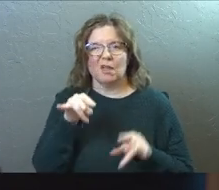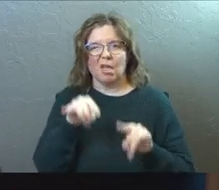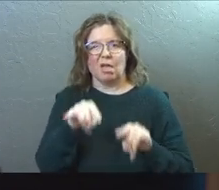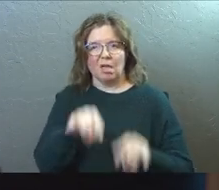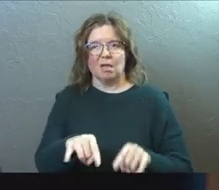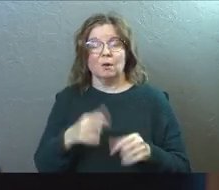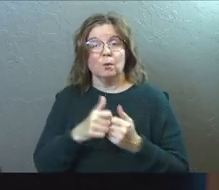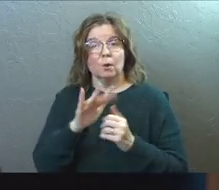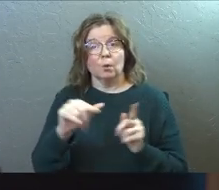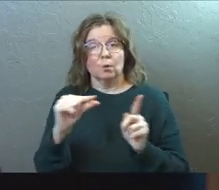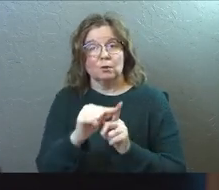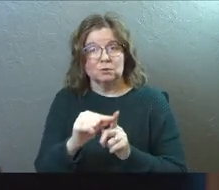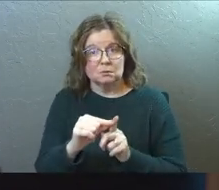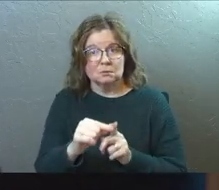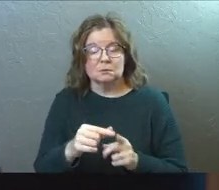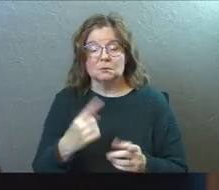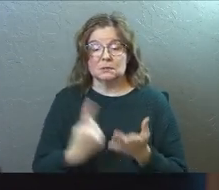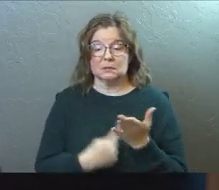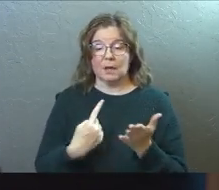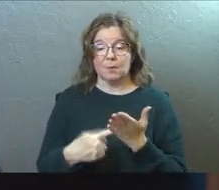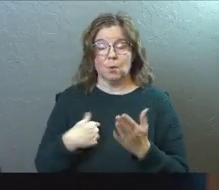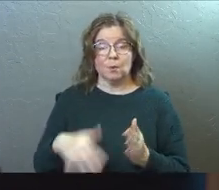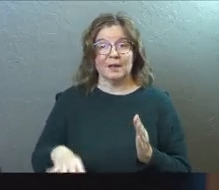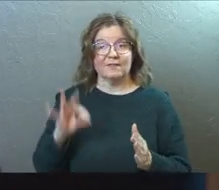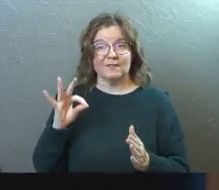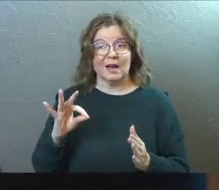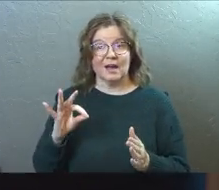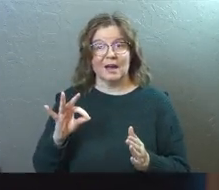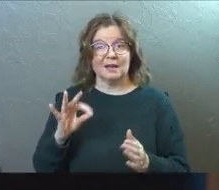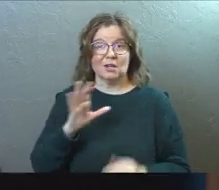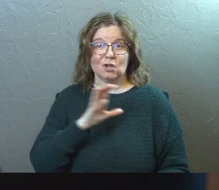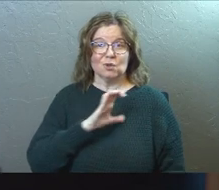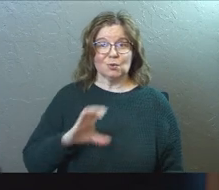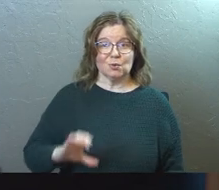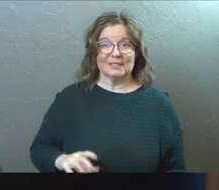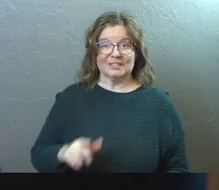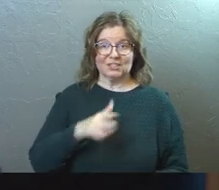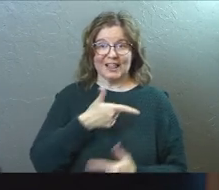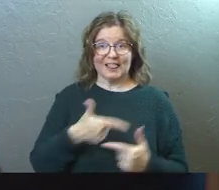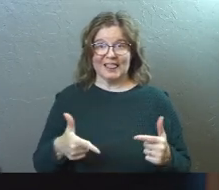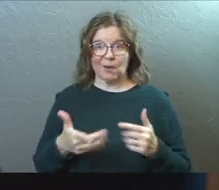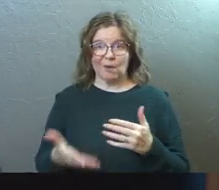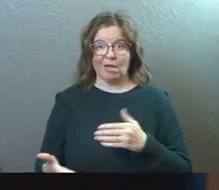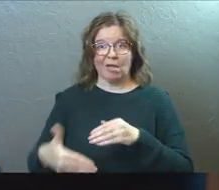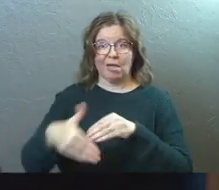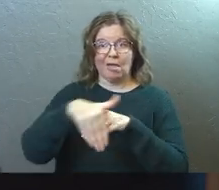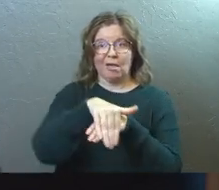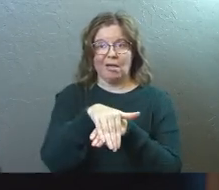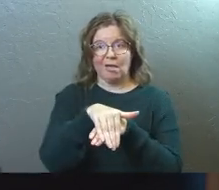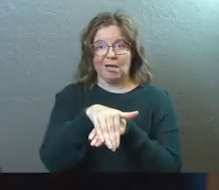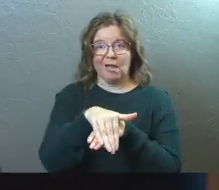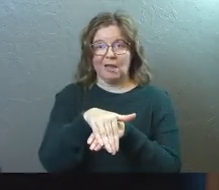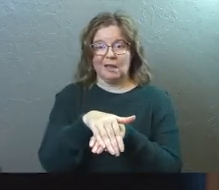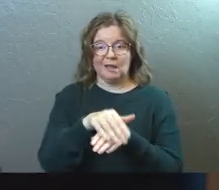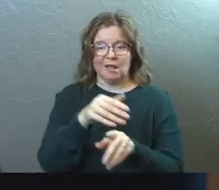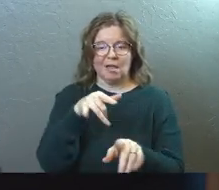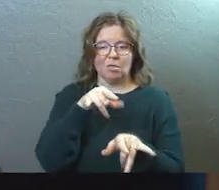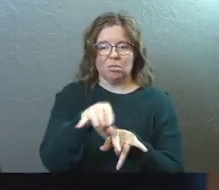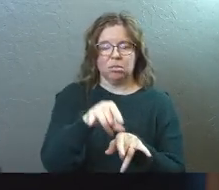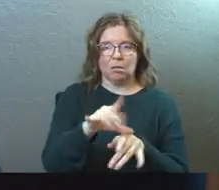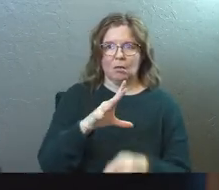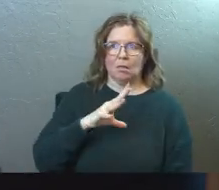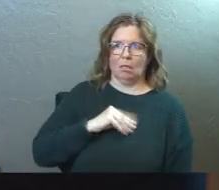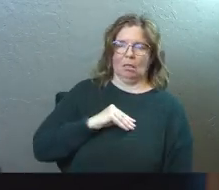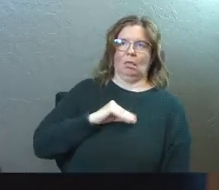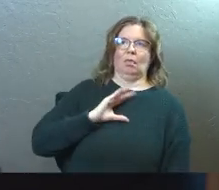people down with your words. Sometimes we find very Christian language to tear somebody right down to the ground.